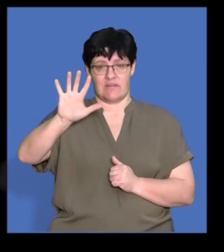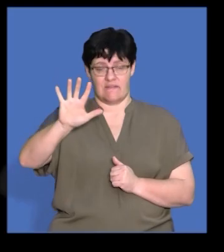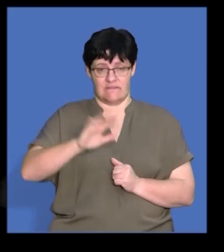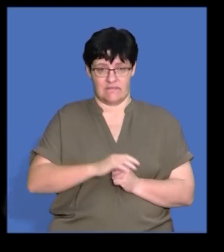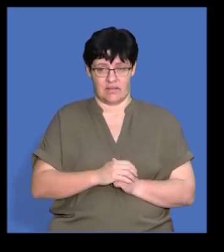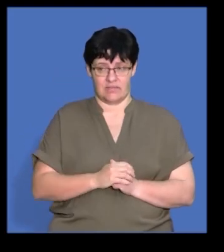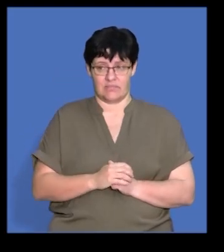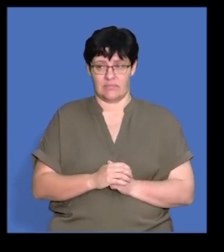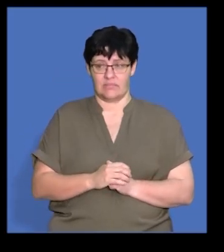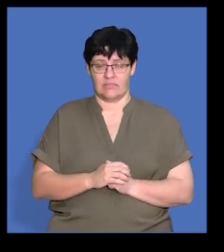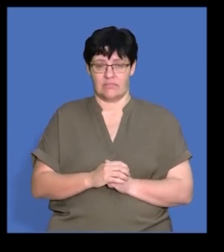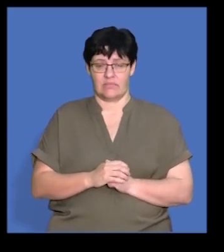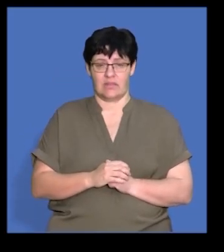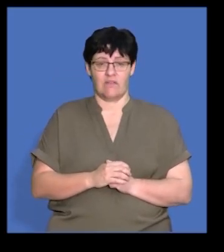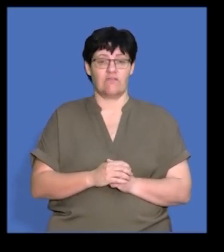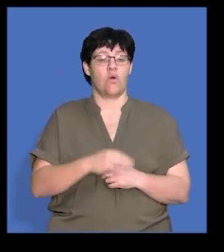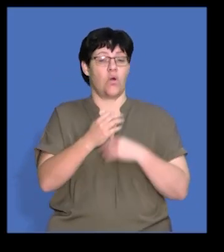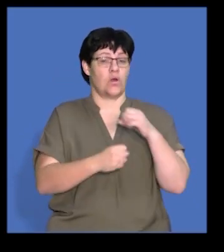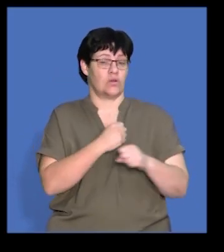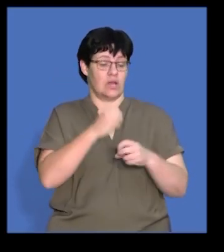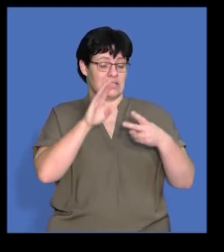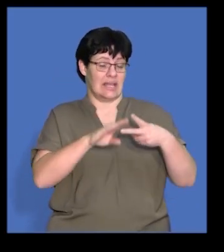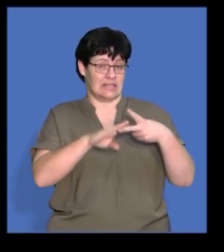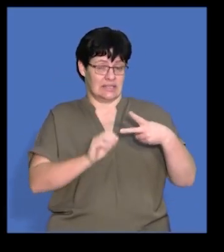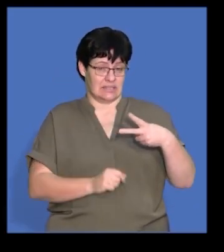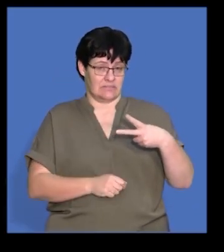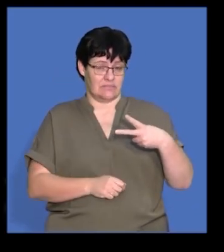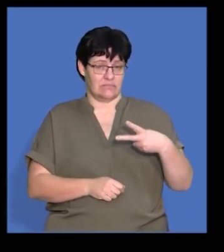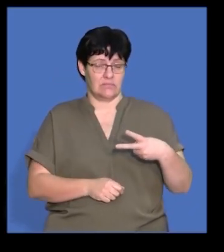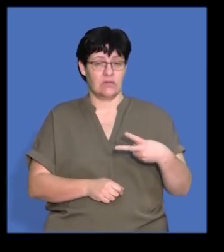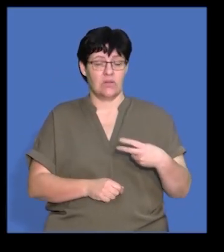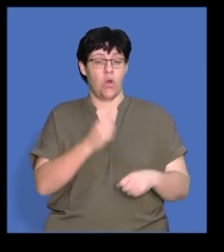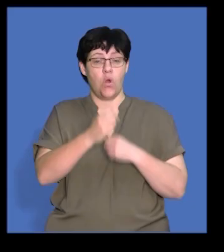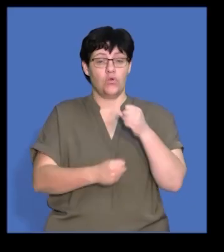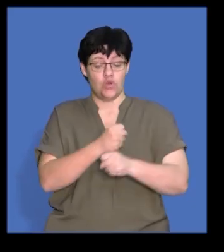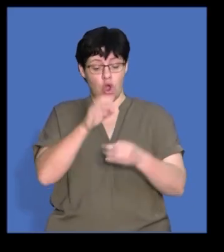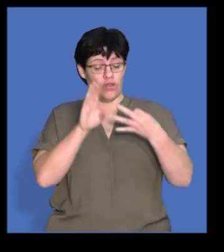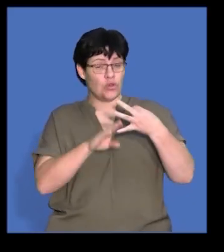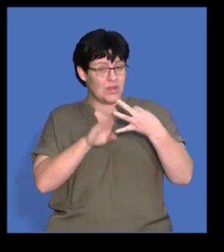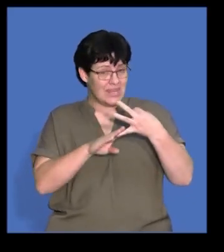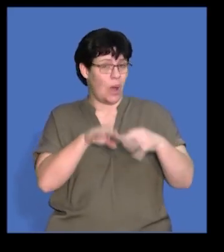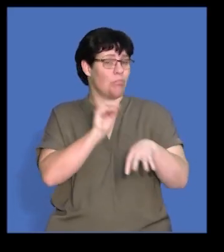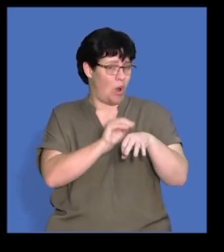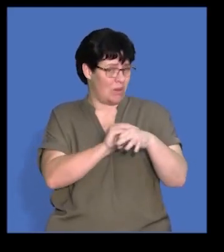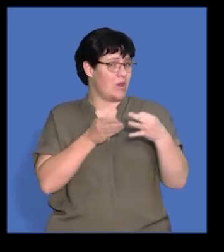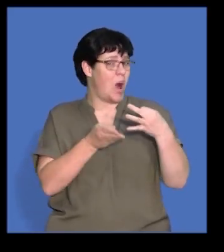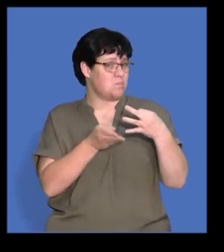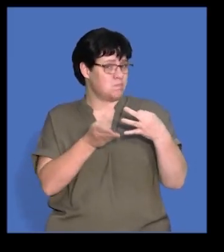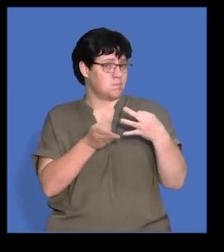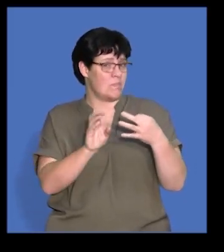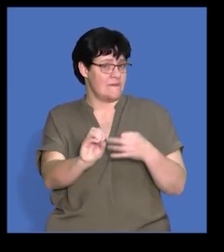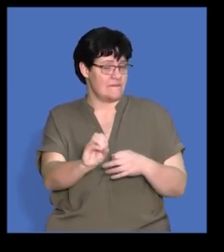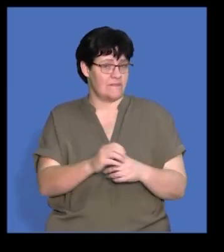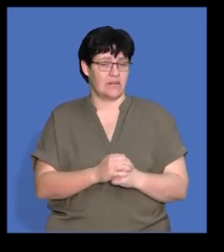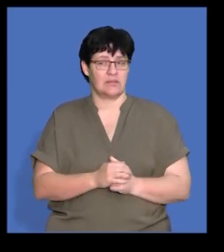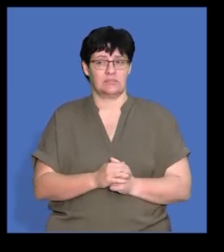328,105.75. That's the amount for year 2. Now we have a slight issue with year 3. So let me